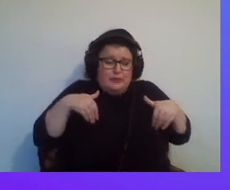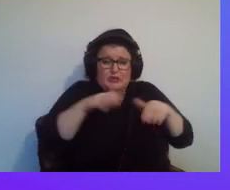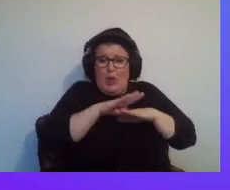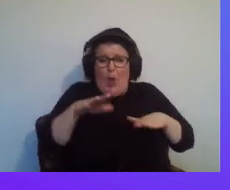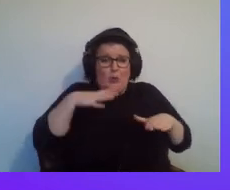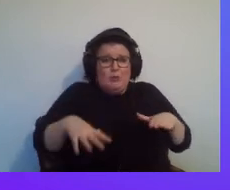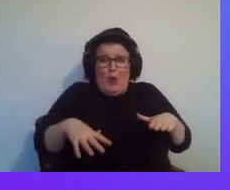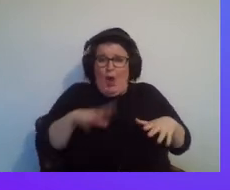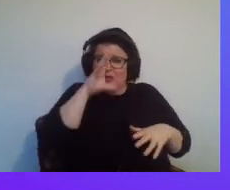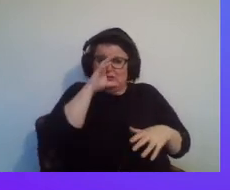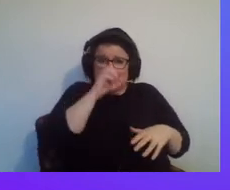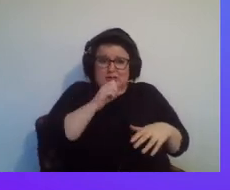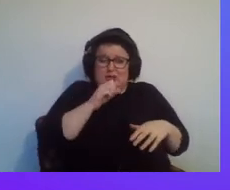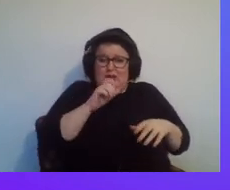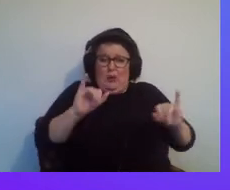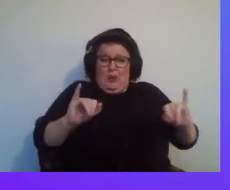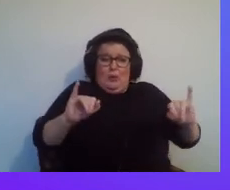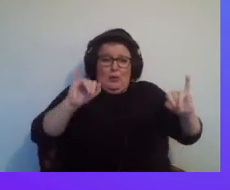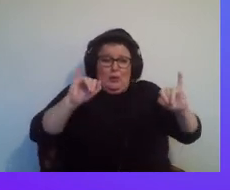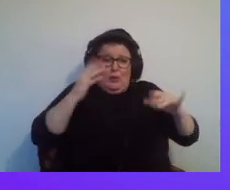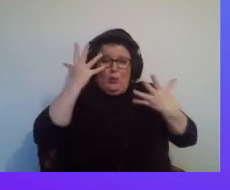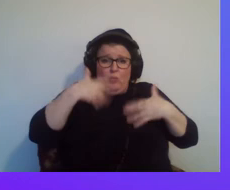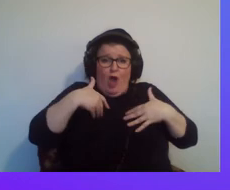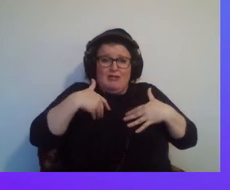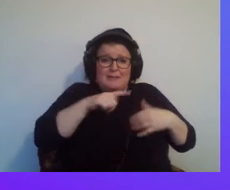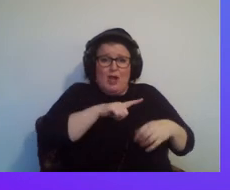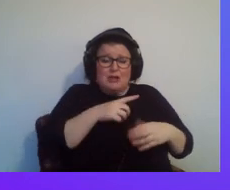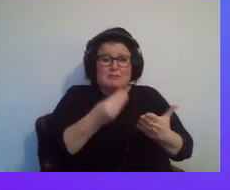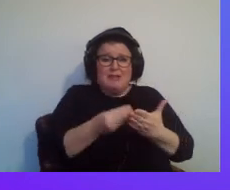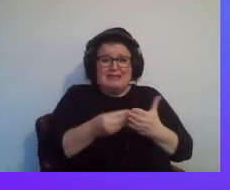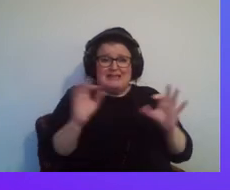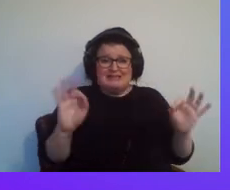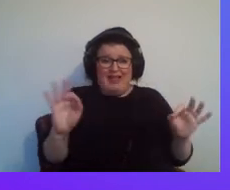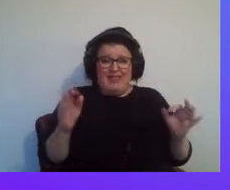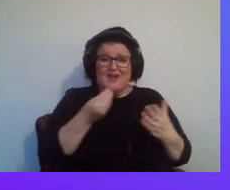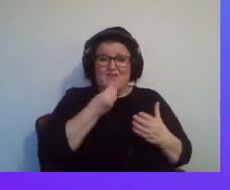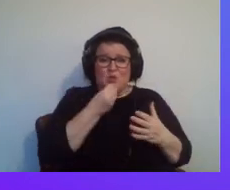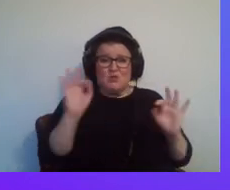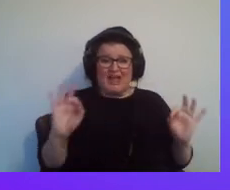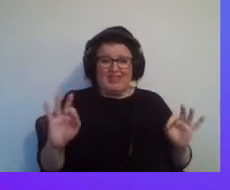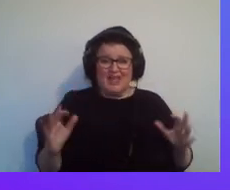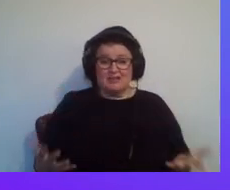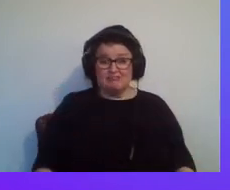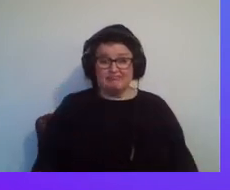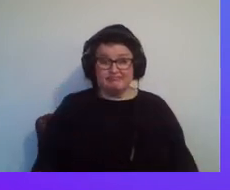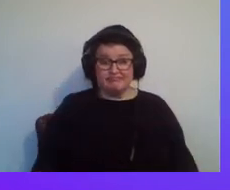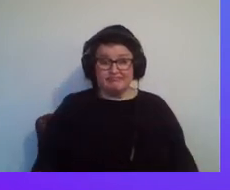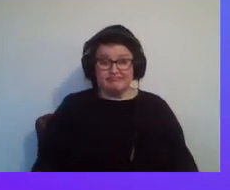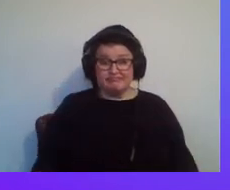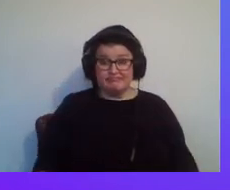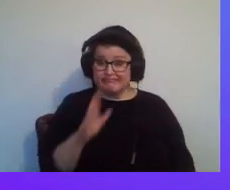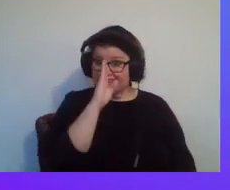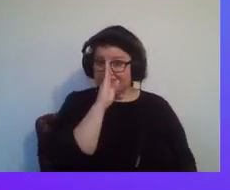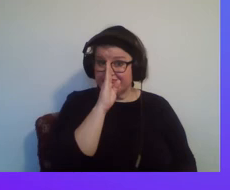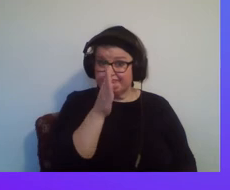that's bringing food and money in? So, you know, I think, Sonia, you said it, there's